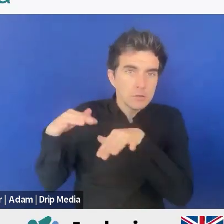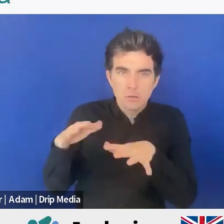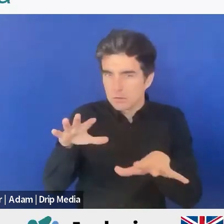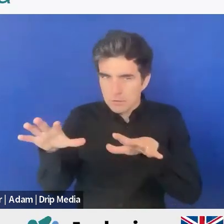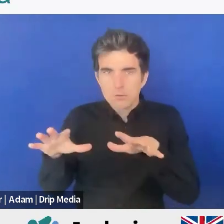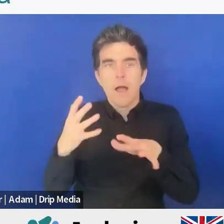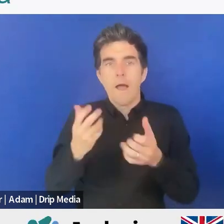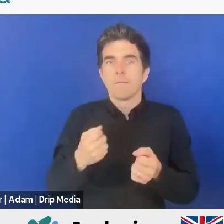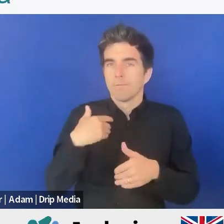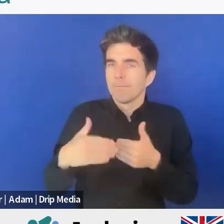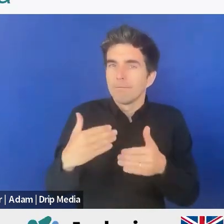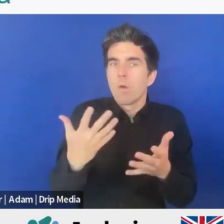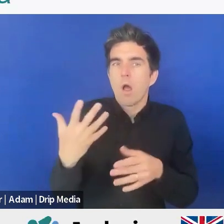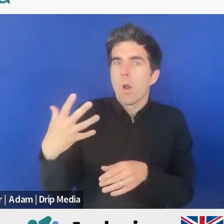OPDs.